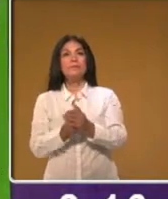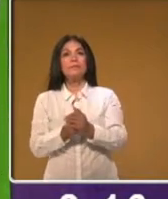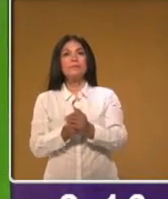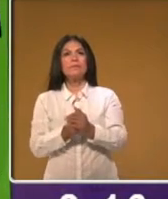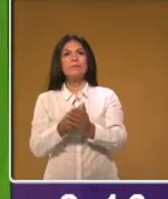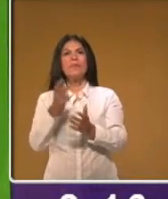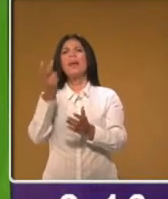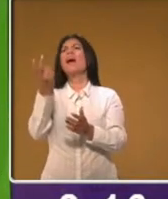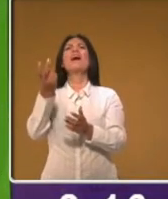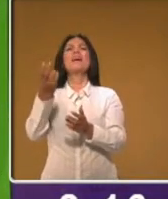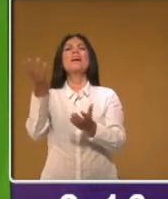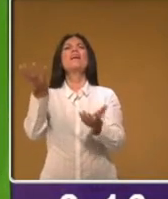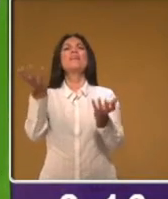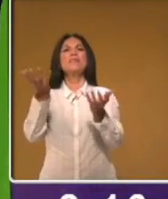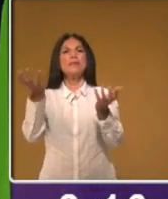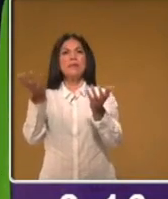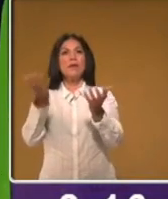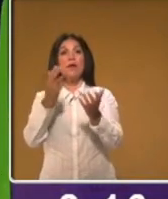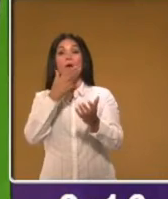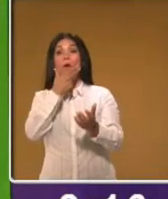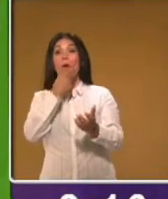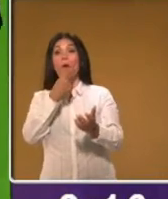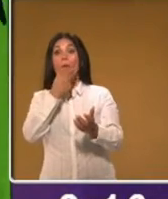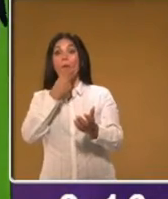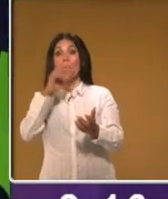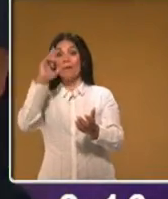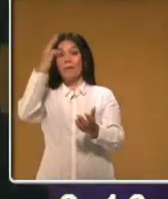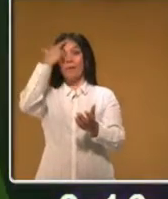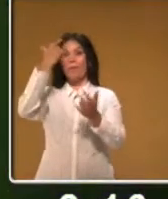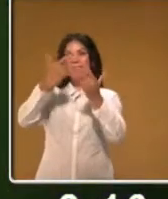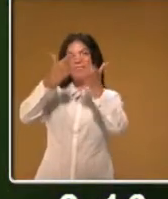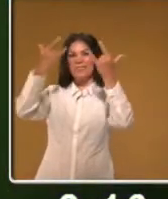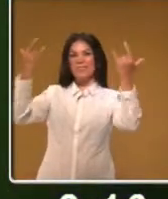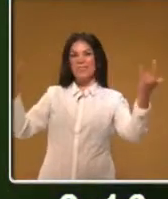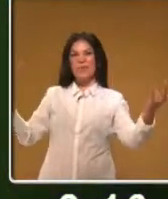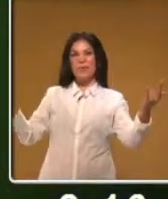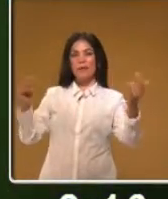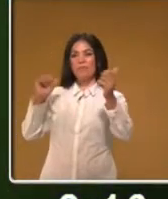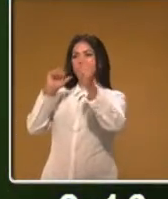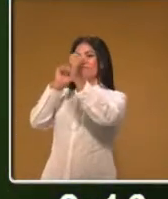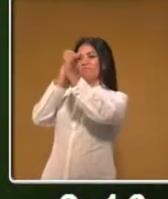Action about Forrest Gump. Do you remember Forrest Gump? The action is run.